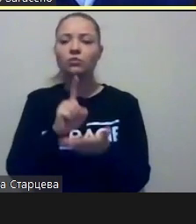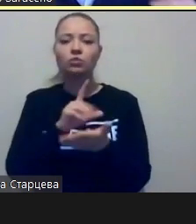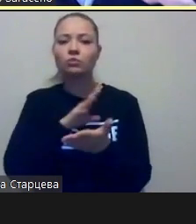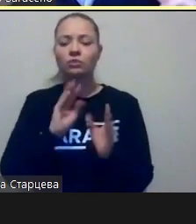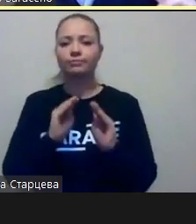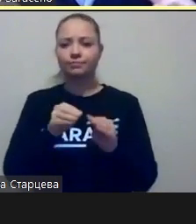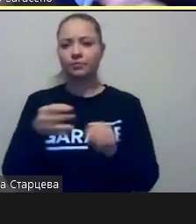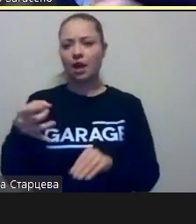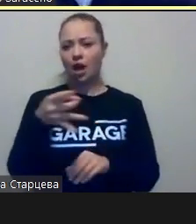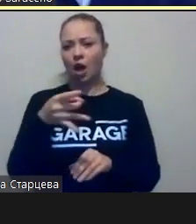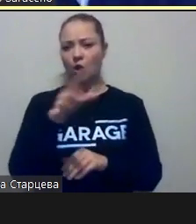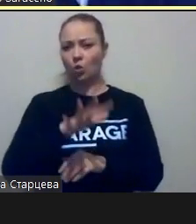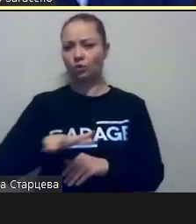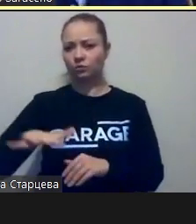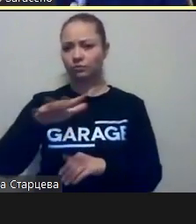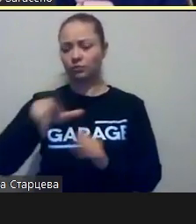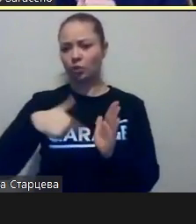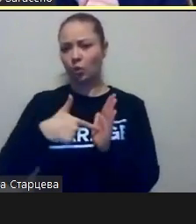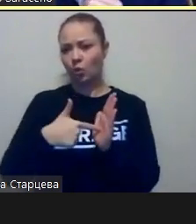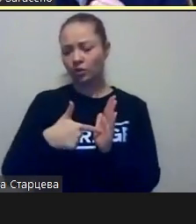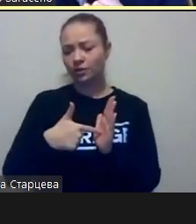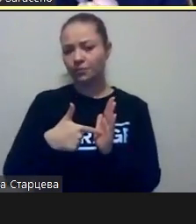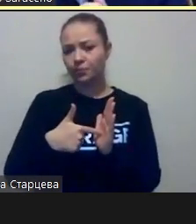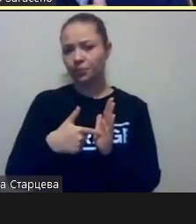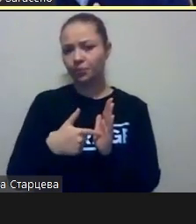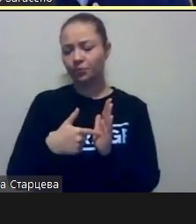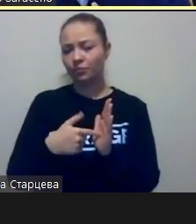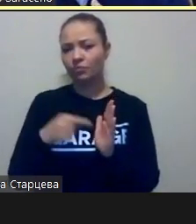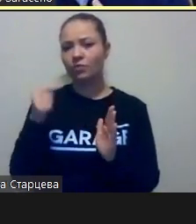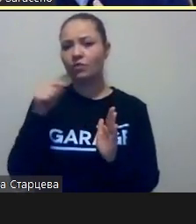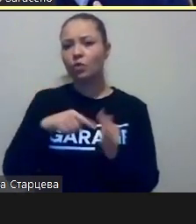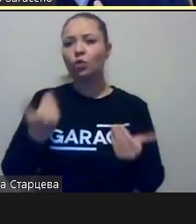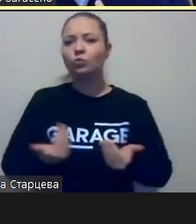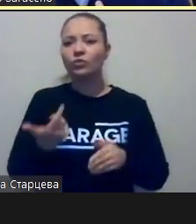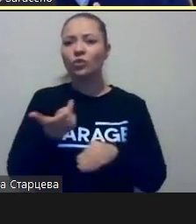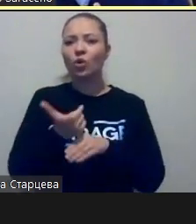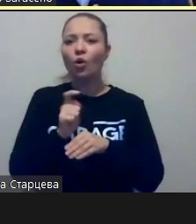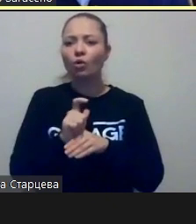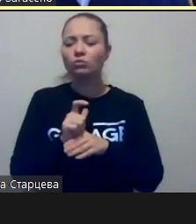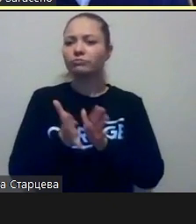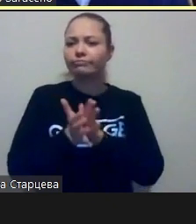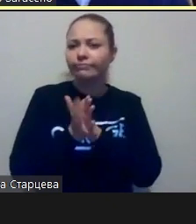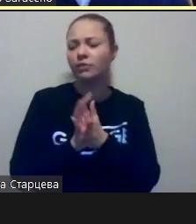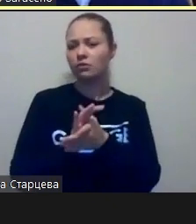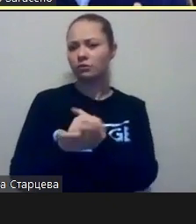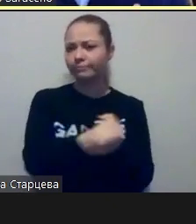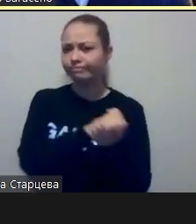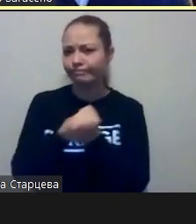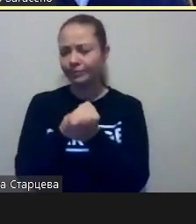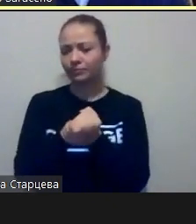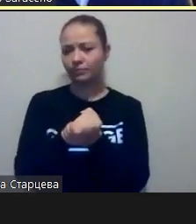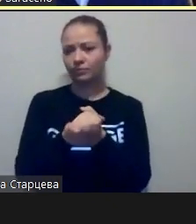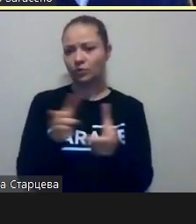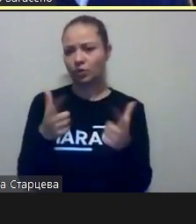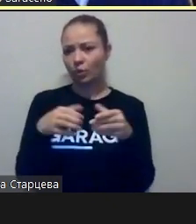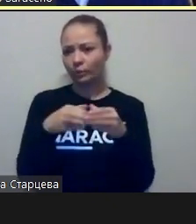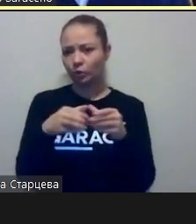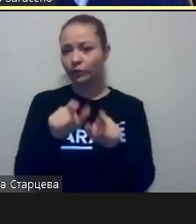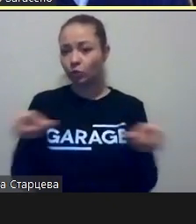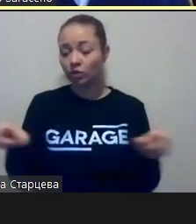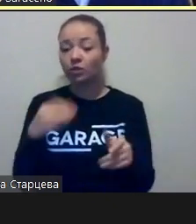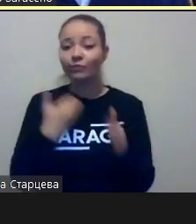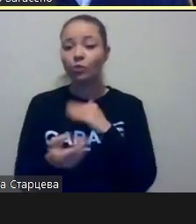were very coherent. They were really trying to work together to change the certain aspect of